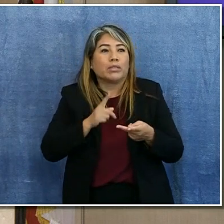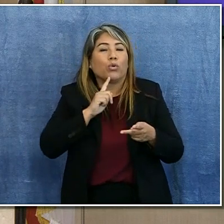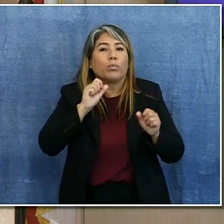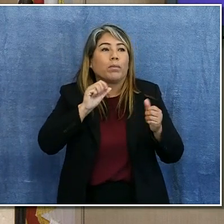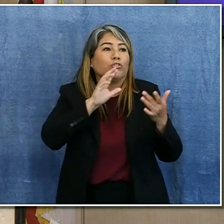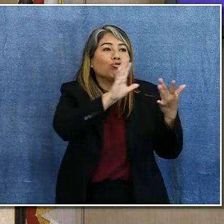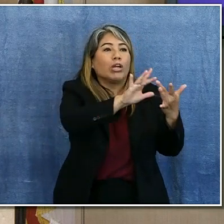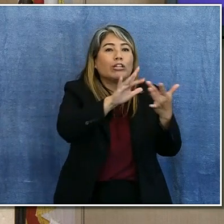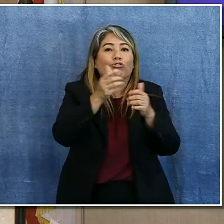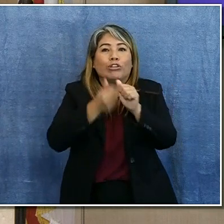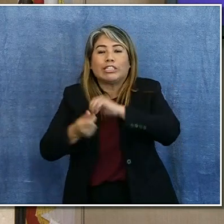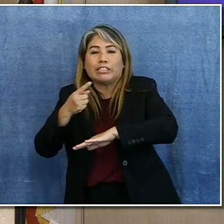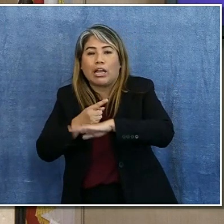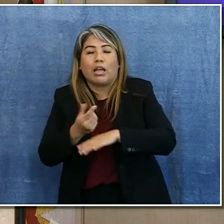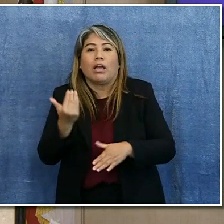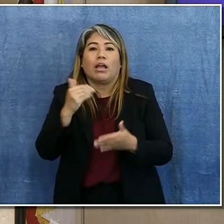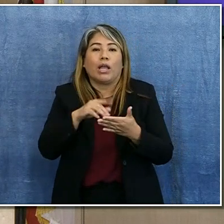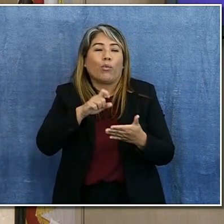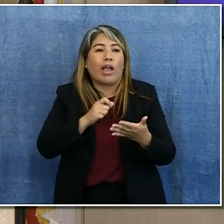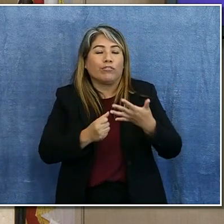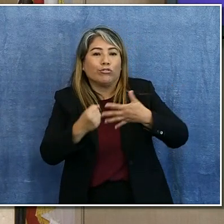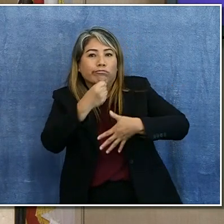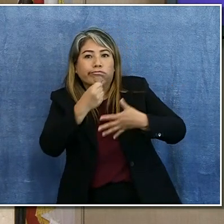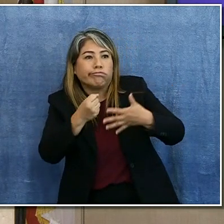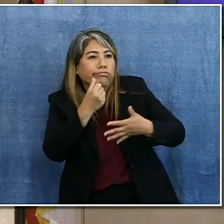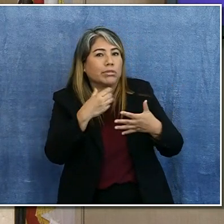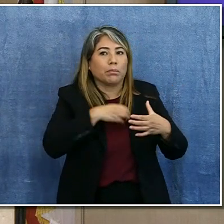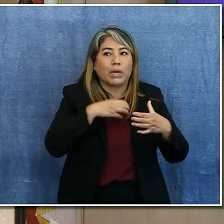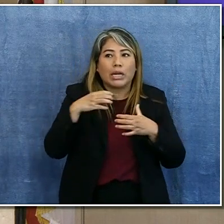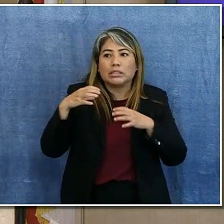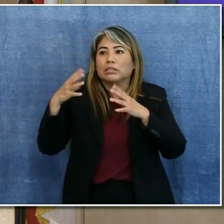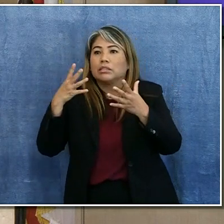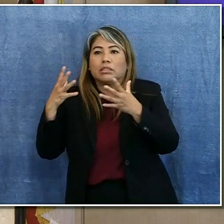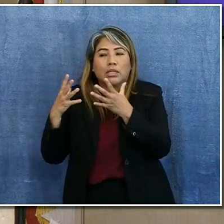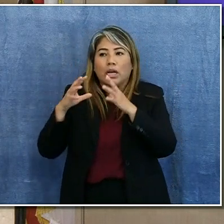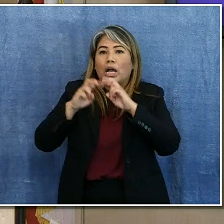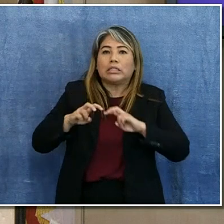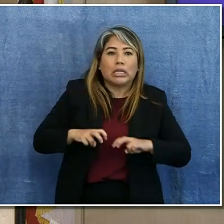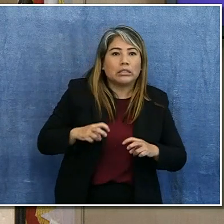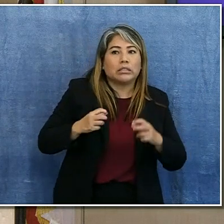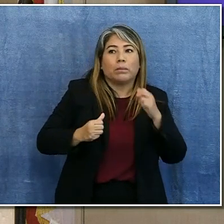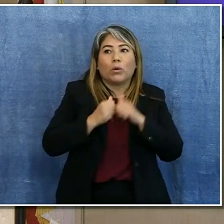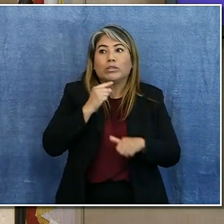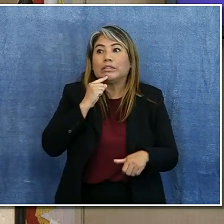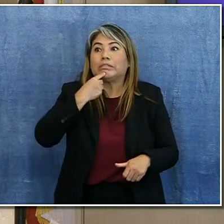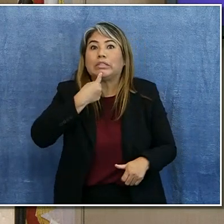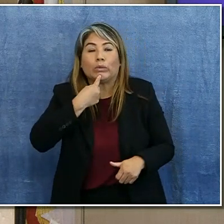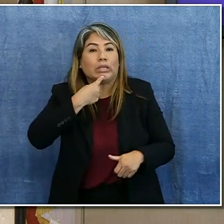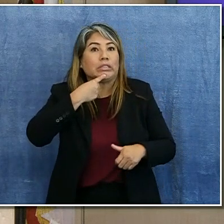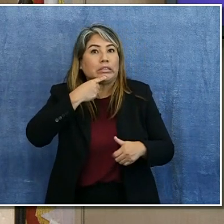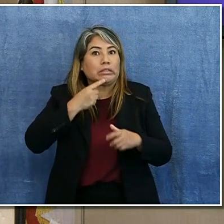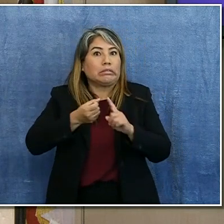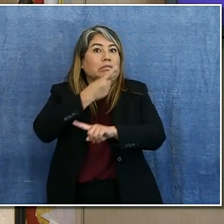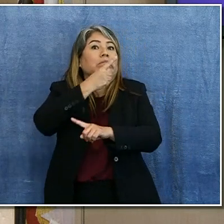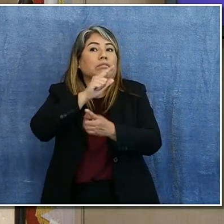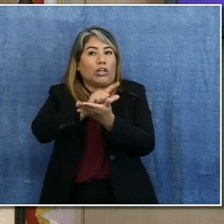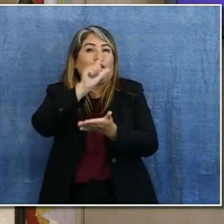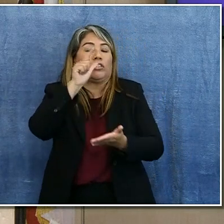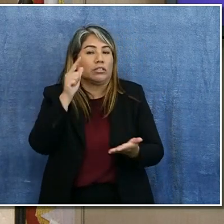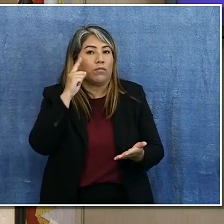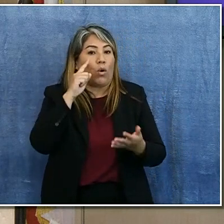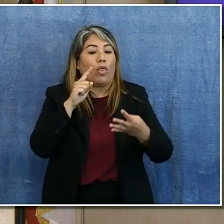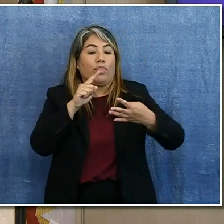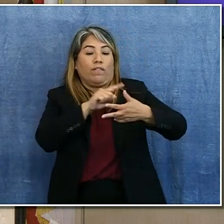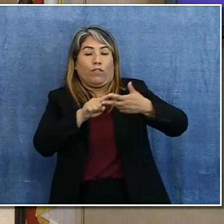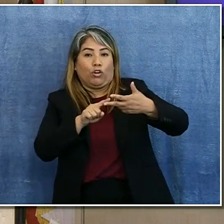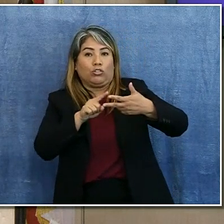able to get to each day. Again, we'll have to triage the complaints as they come in and assess what is the most egregious for those first categories.